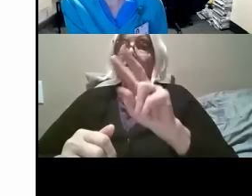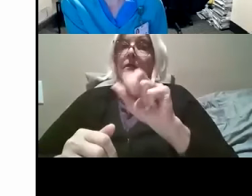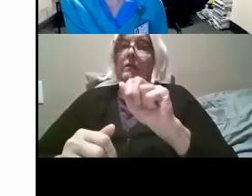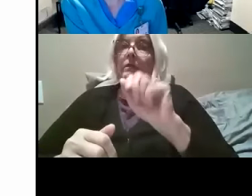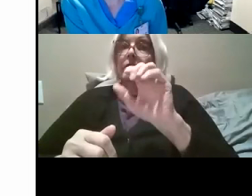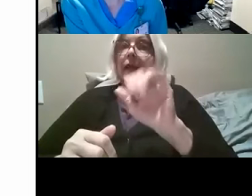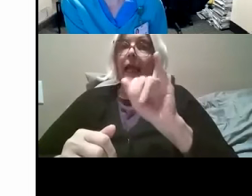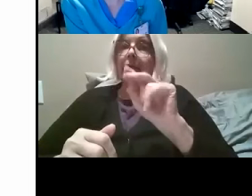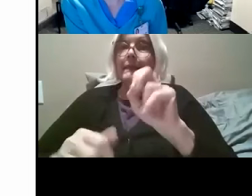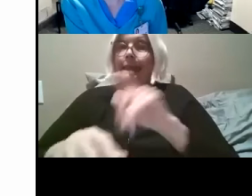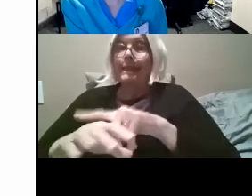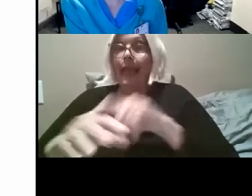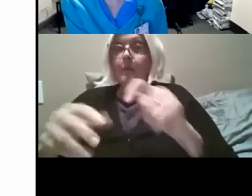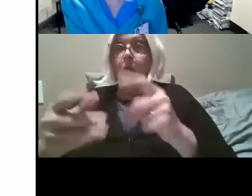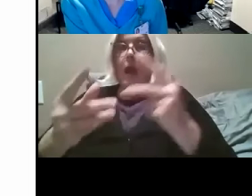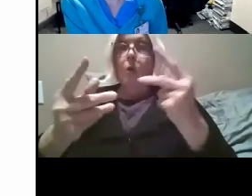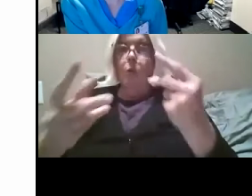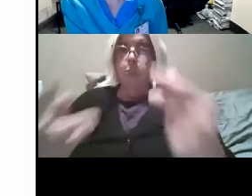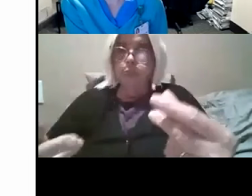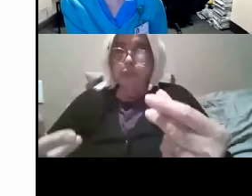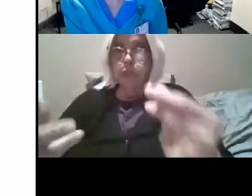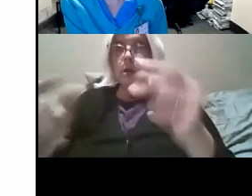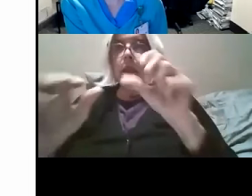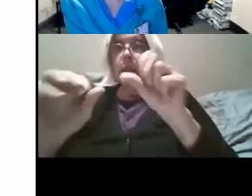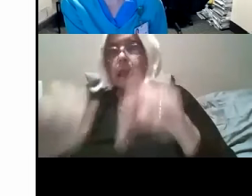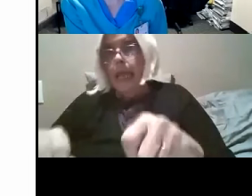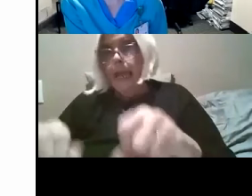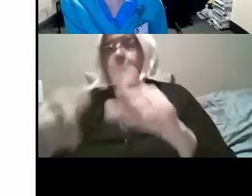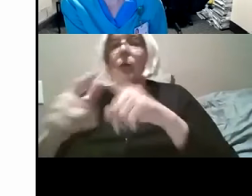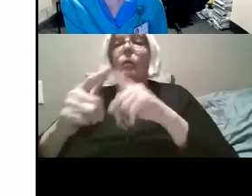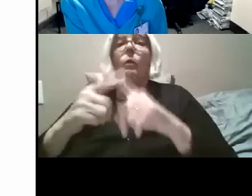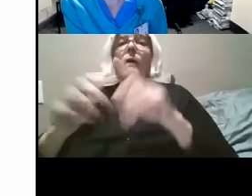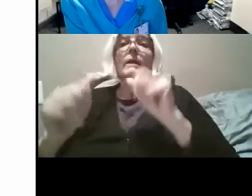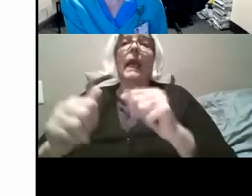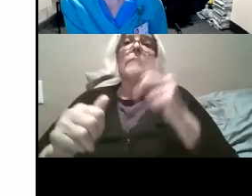vaccines, including the flu vaccine and the COVID vaccine. So